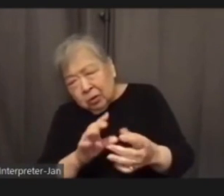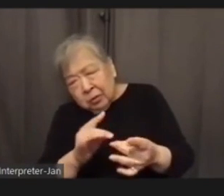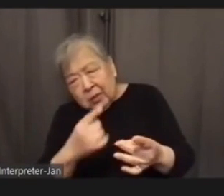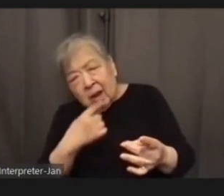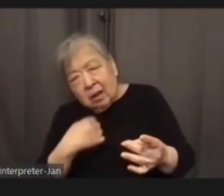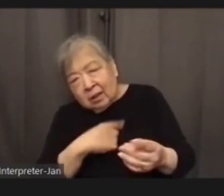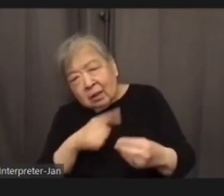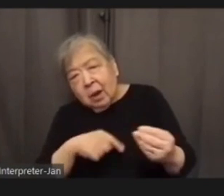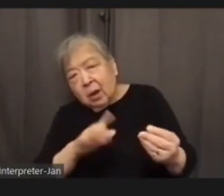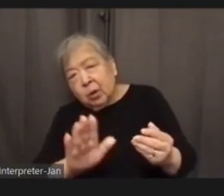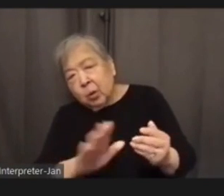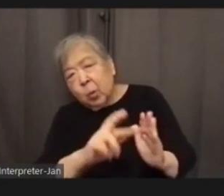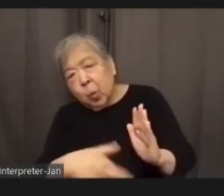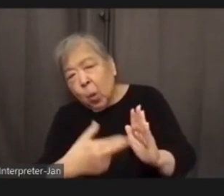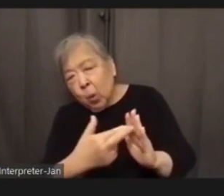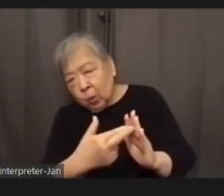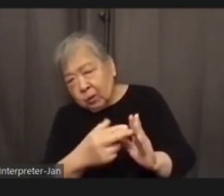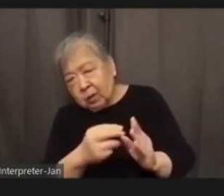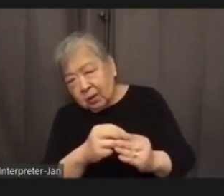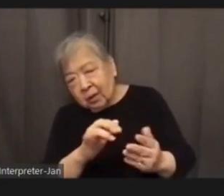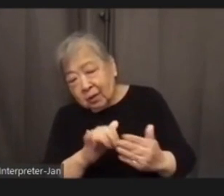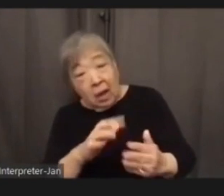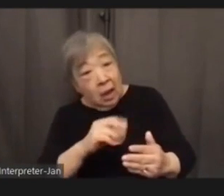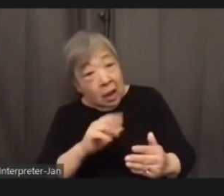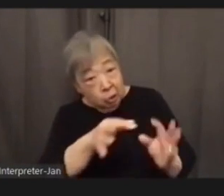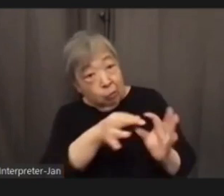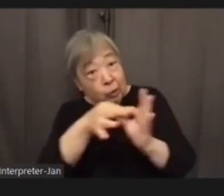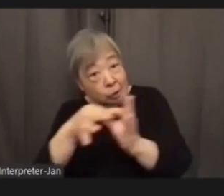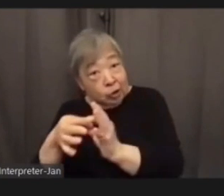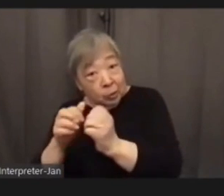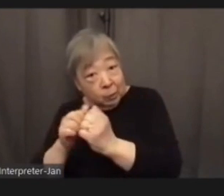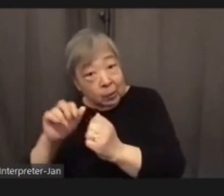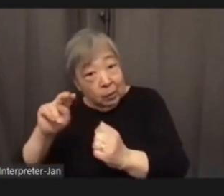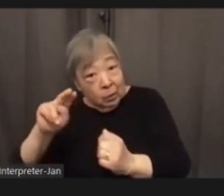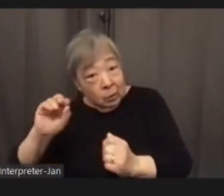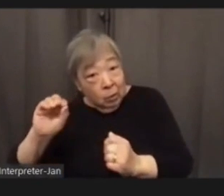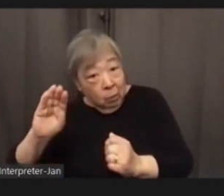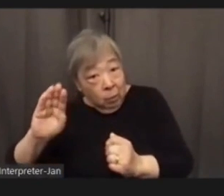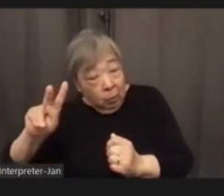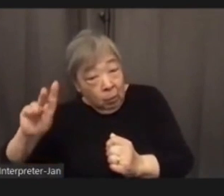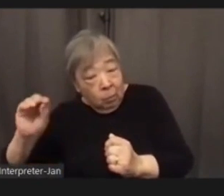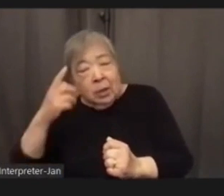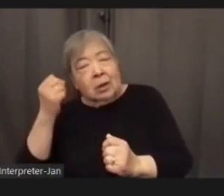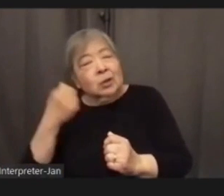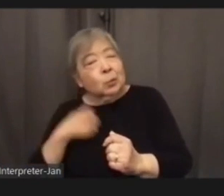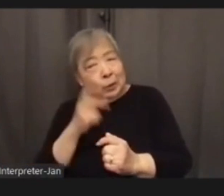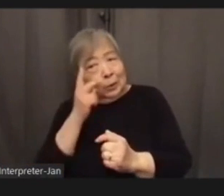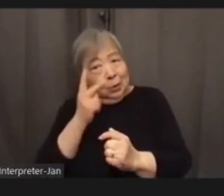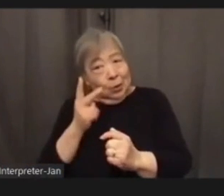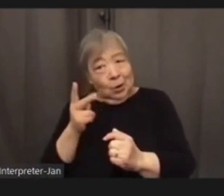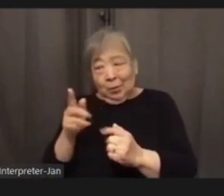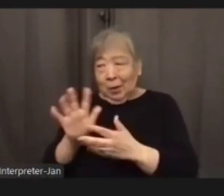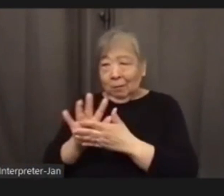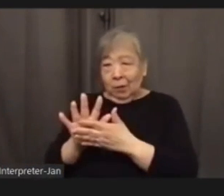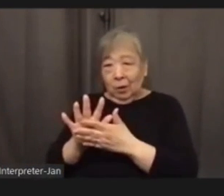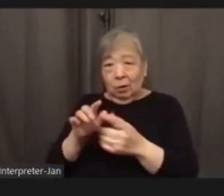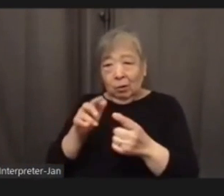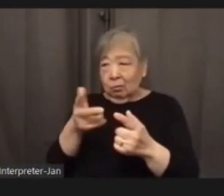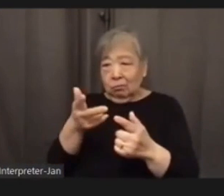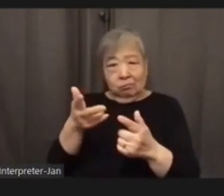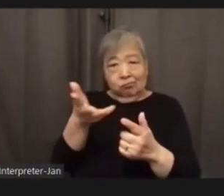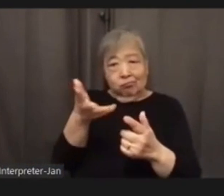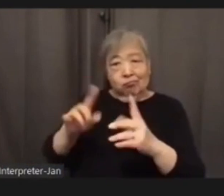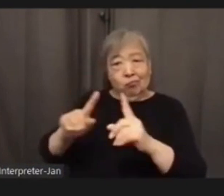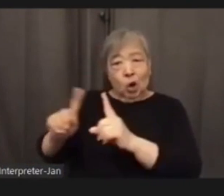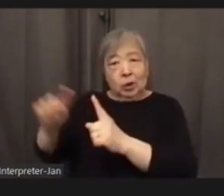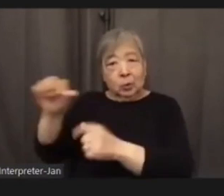bit about your roles in this album and your relationship with Nobuko? Because we saw in that video, you know, talking with each other, right? You know,